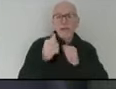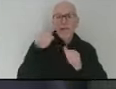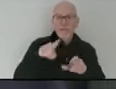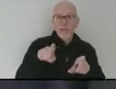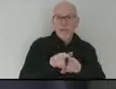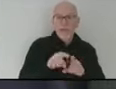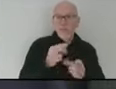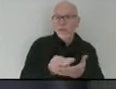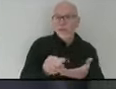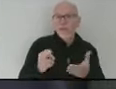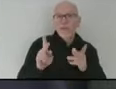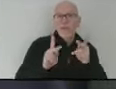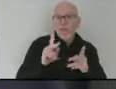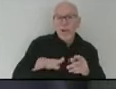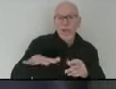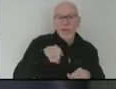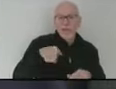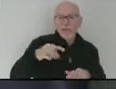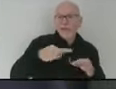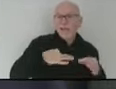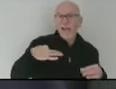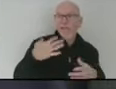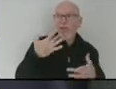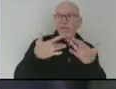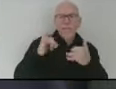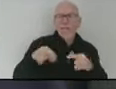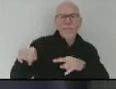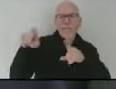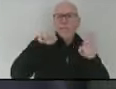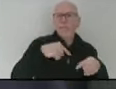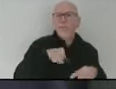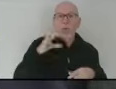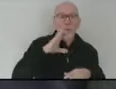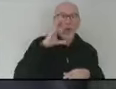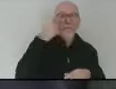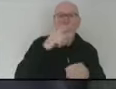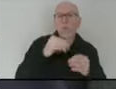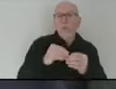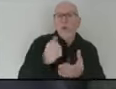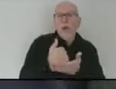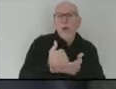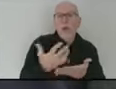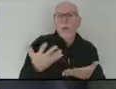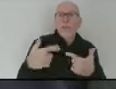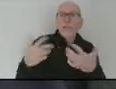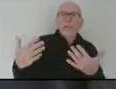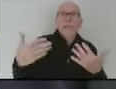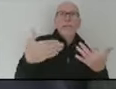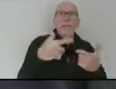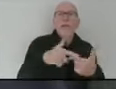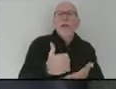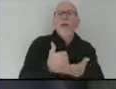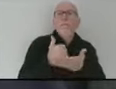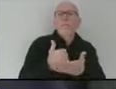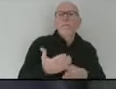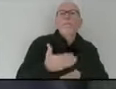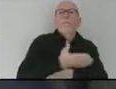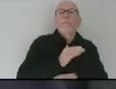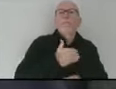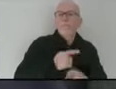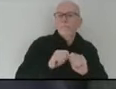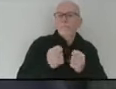from a people standpoint. All of us are looking for additional help outside our health systems to help bolster our team members who